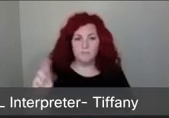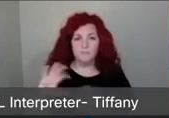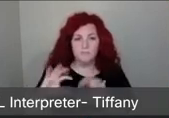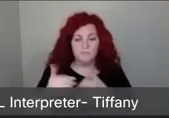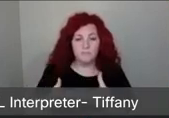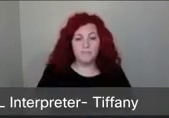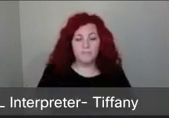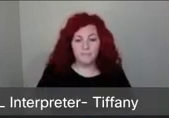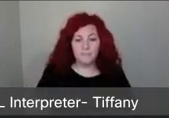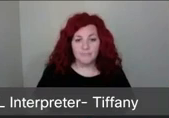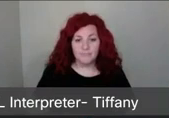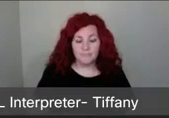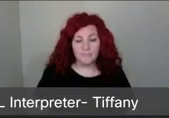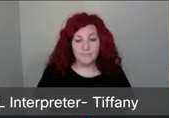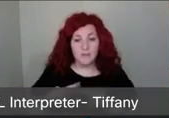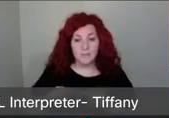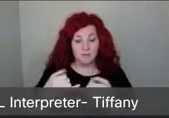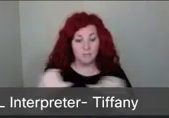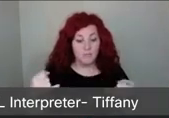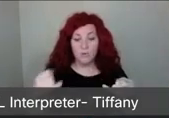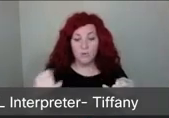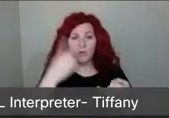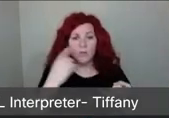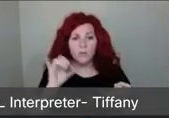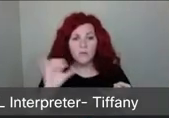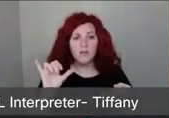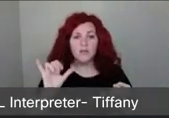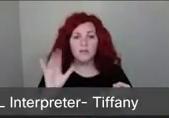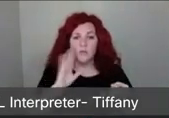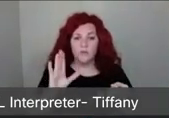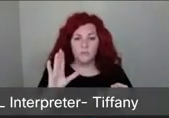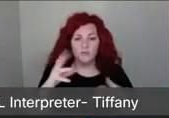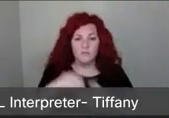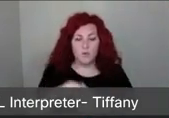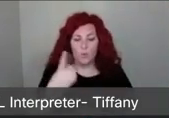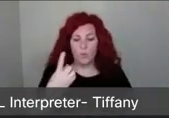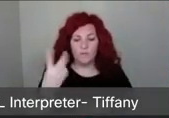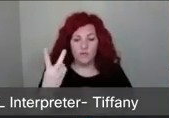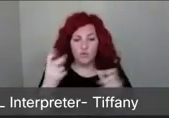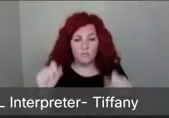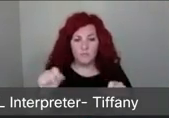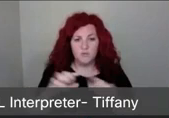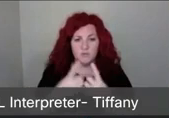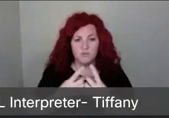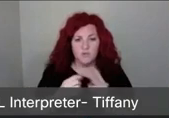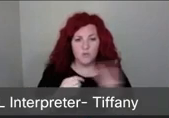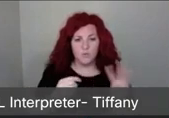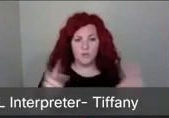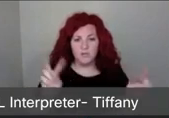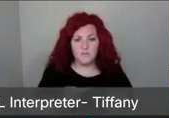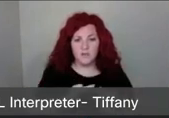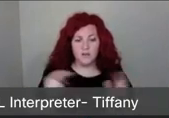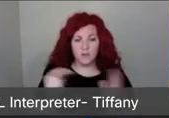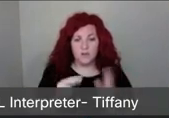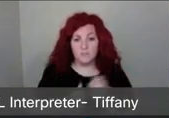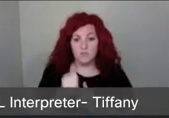will, depending on what the boundary lines look like, I will be in one of two possible districts in the West Valley. But looking at the